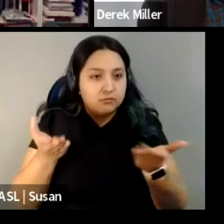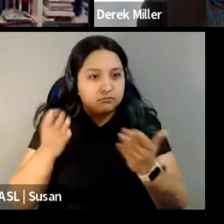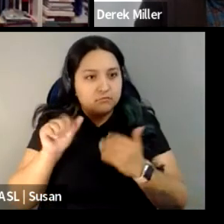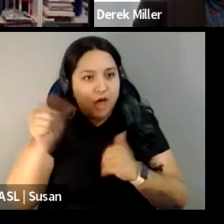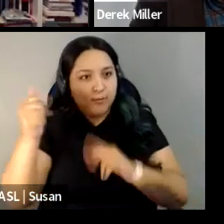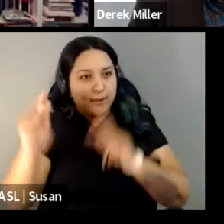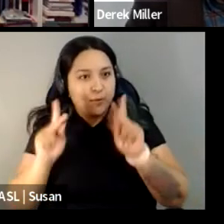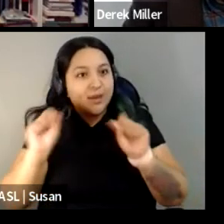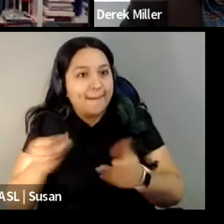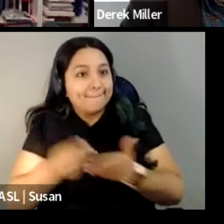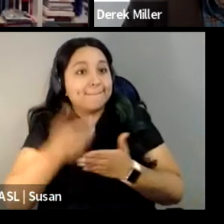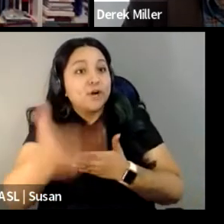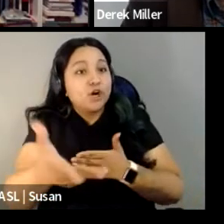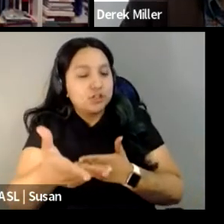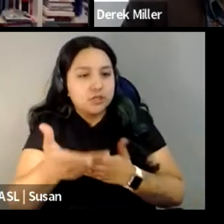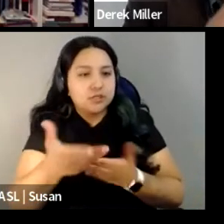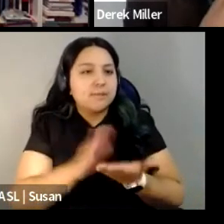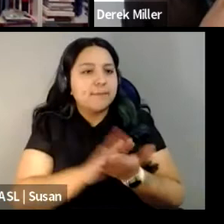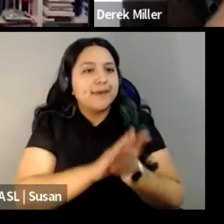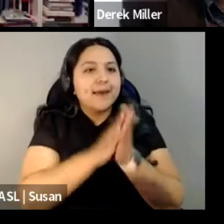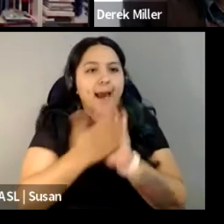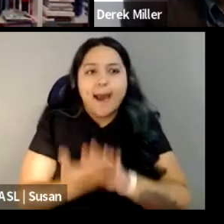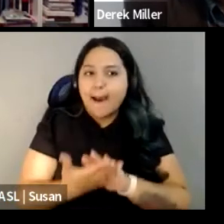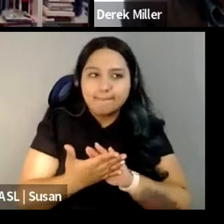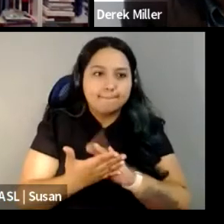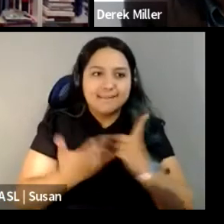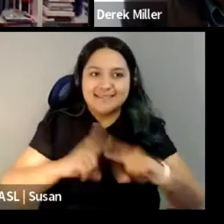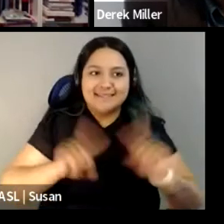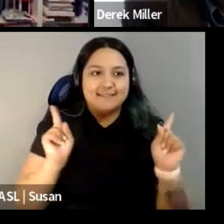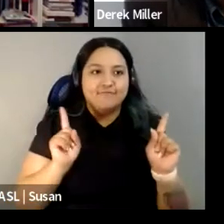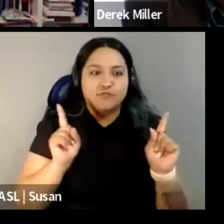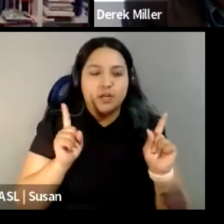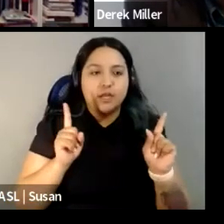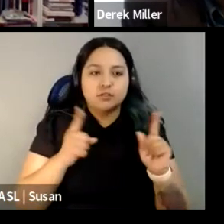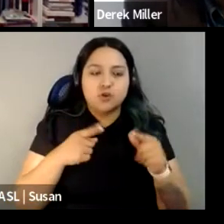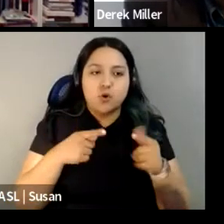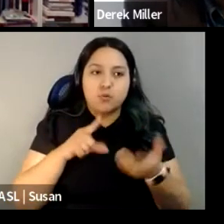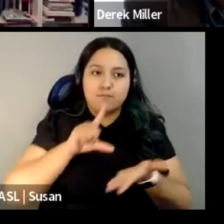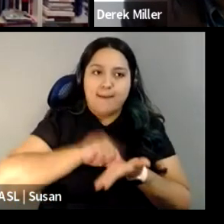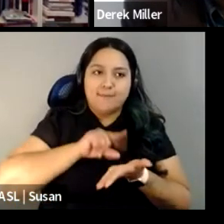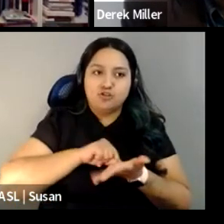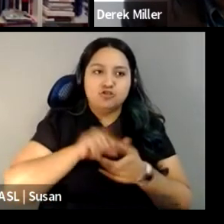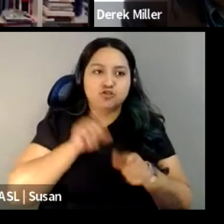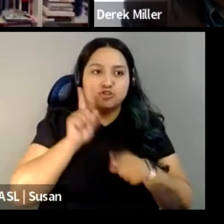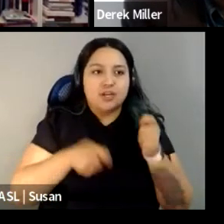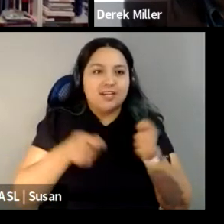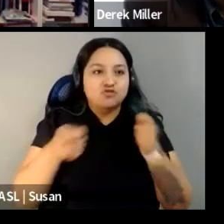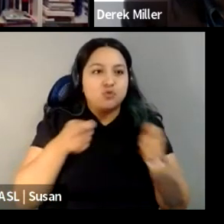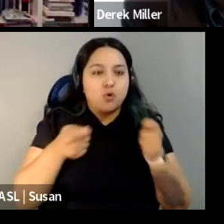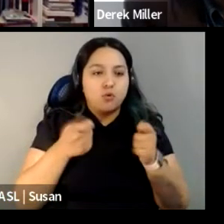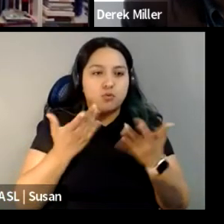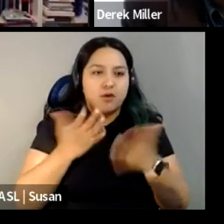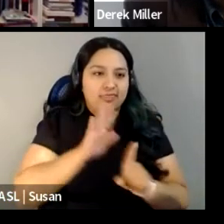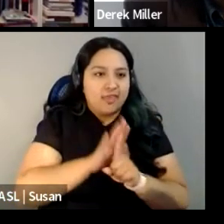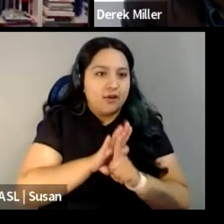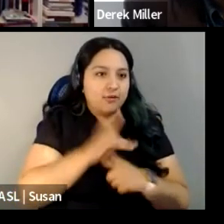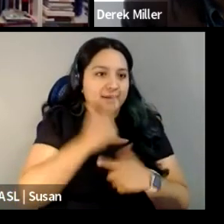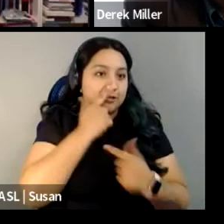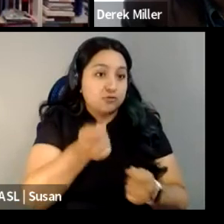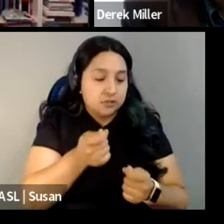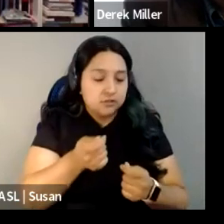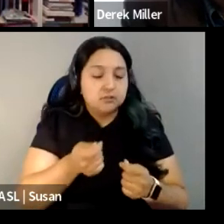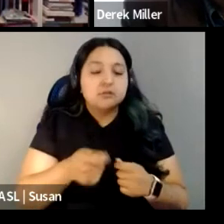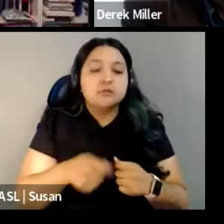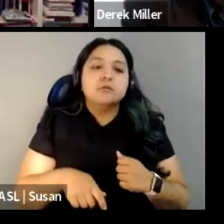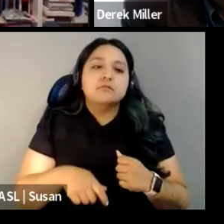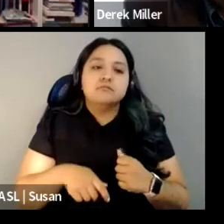became vulnerable and was much more difficult for publishers to control their interests. So I think this, of course, explains why they